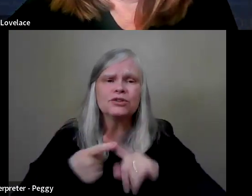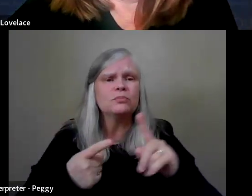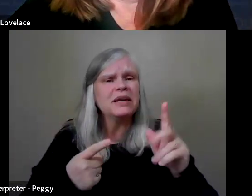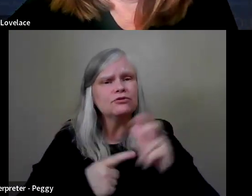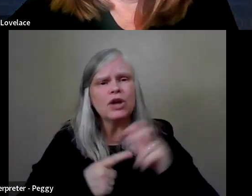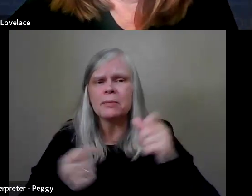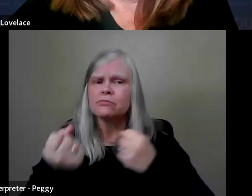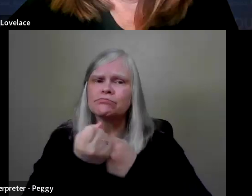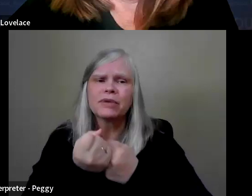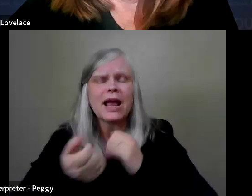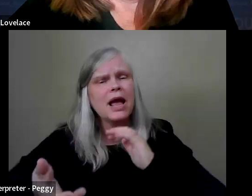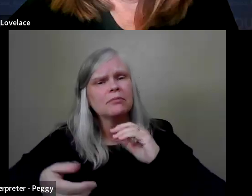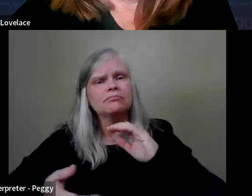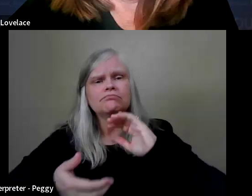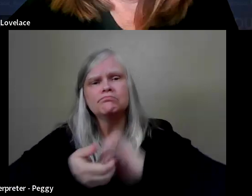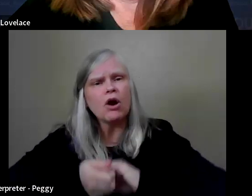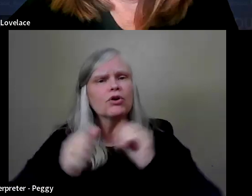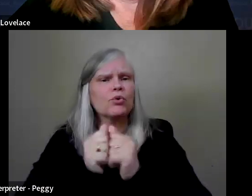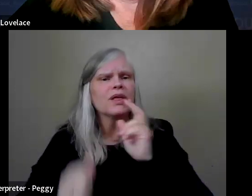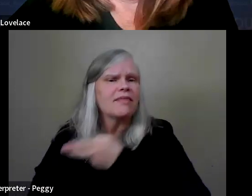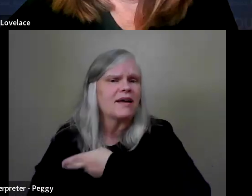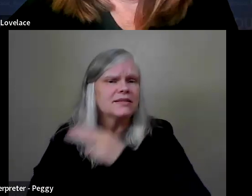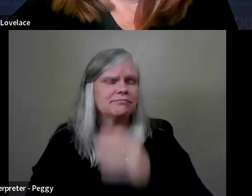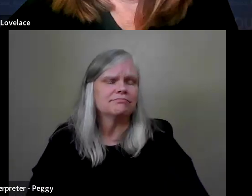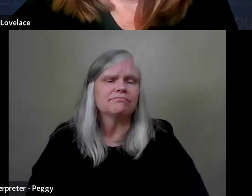organizations as well. So yeah.